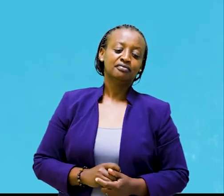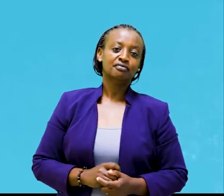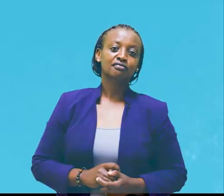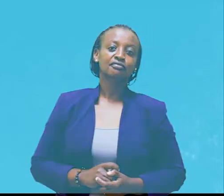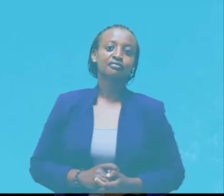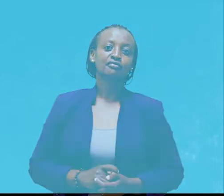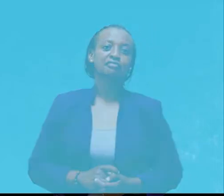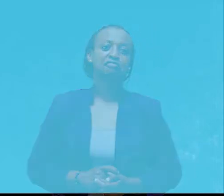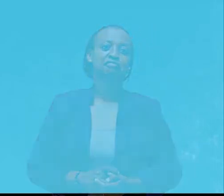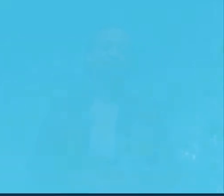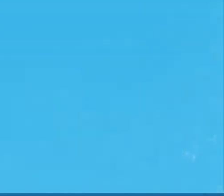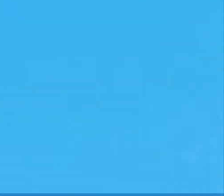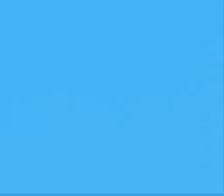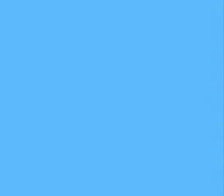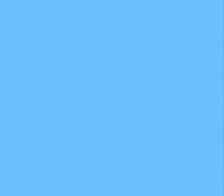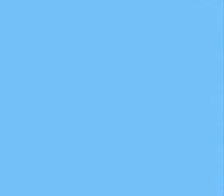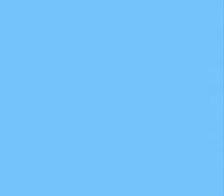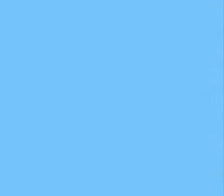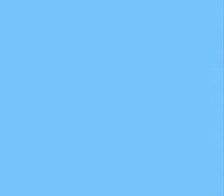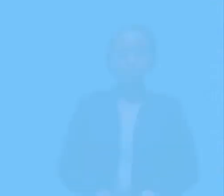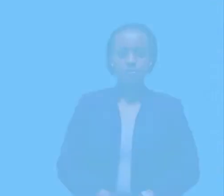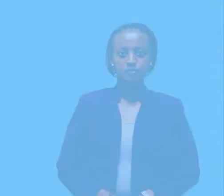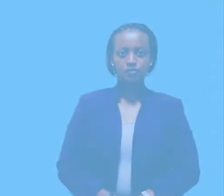I and my friend.